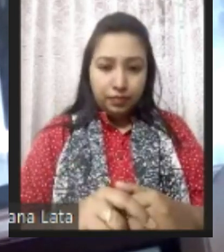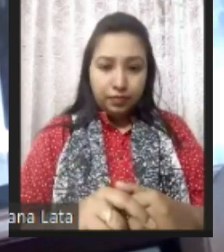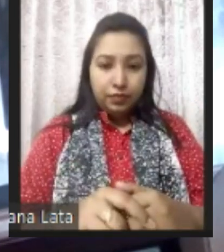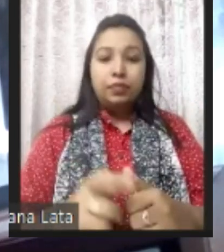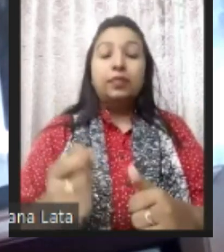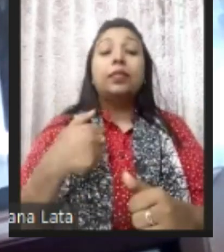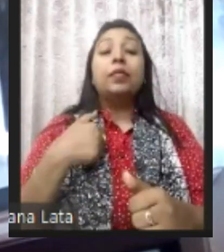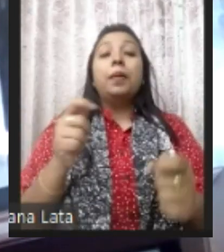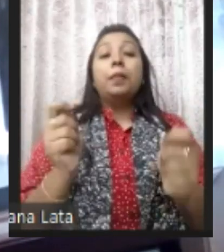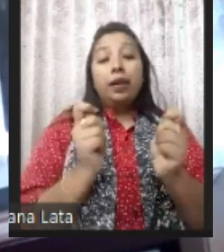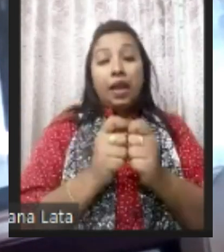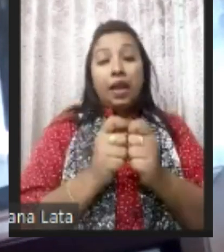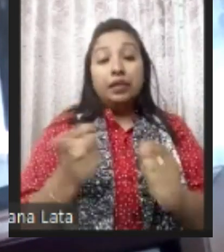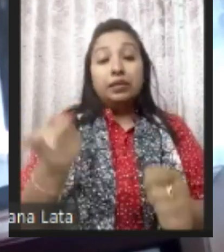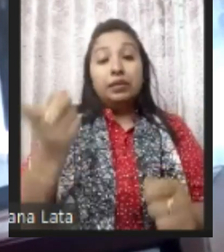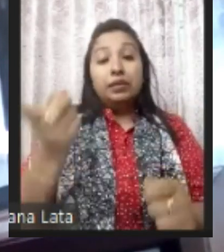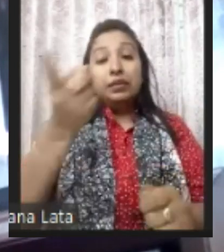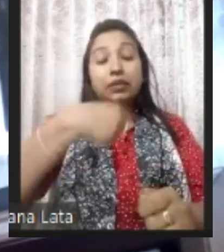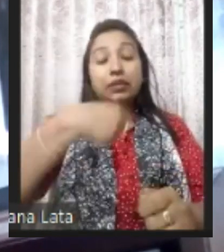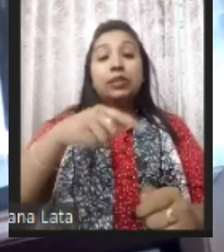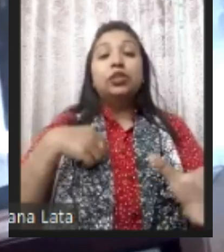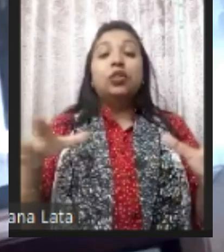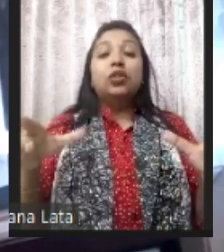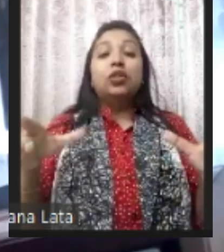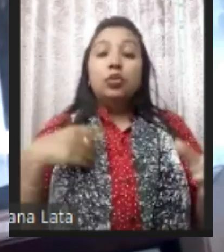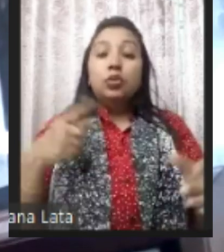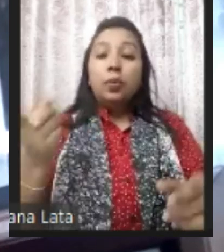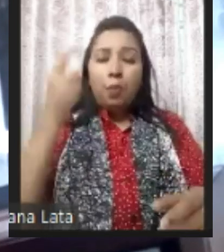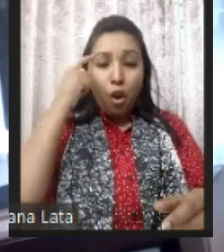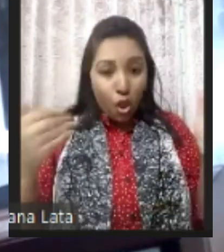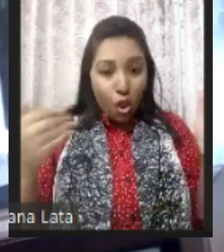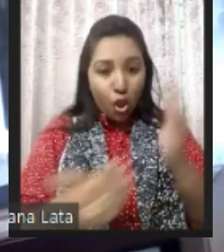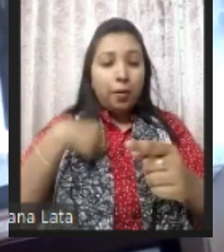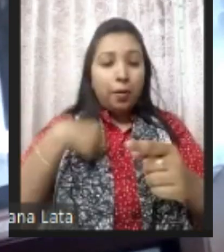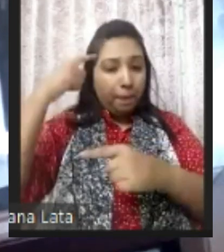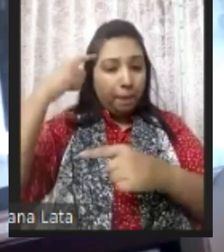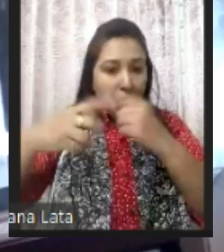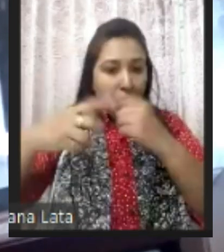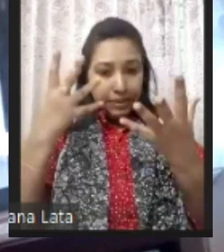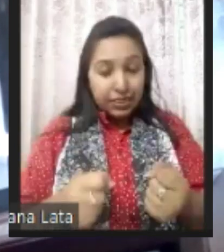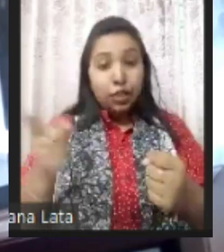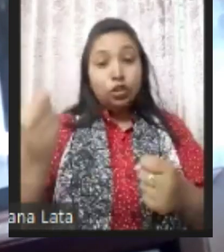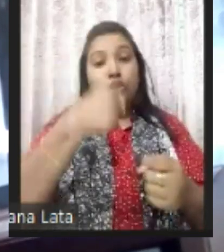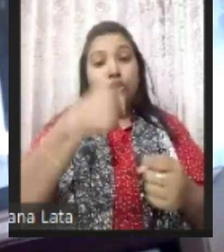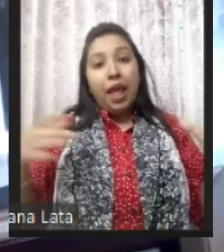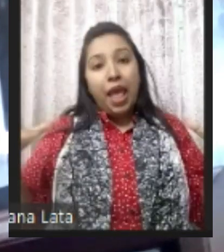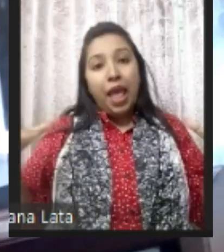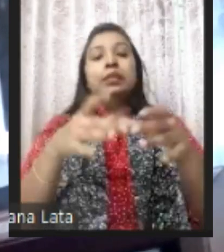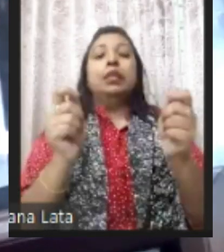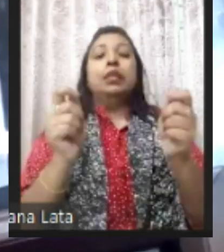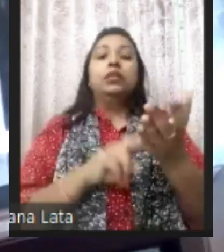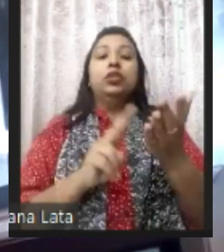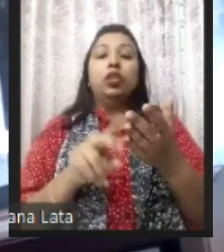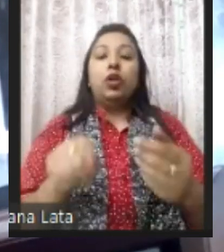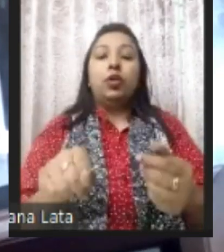to enforce those. Enforcing may be the last thing to do once we have the right capability. But once we have that capability in terms